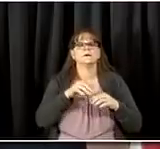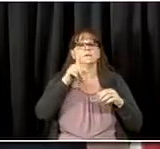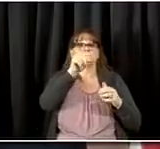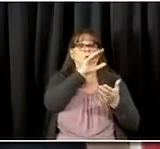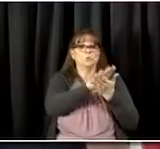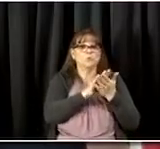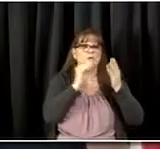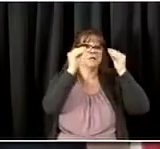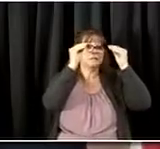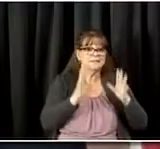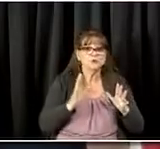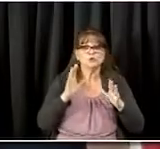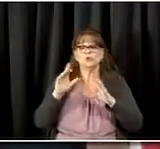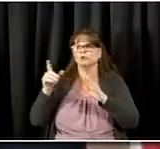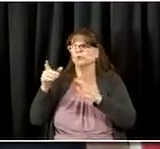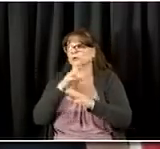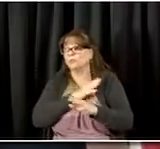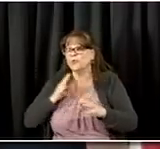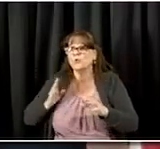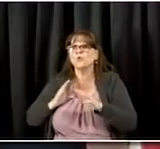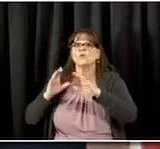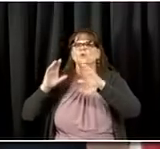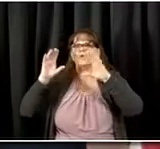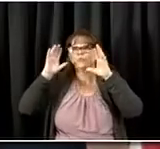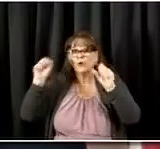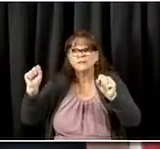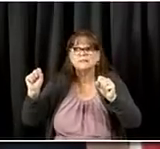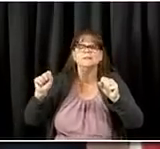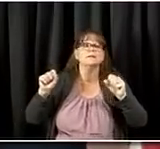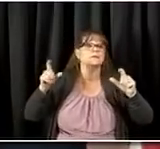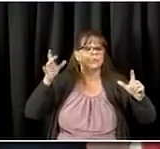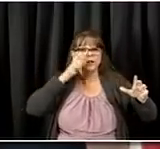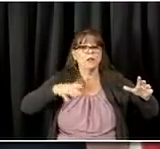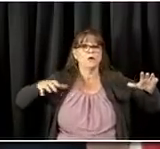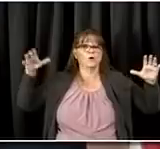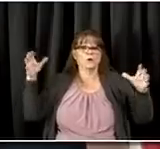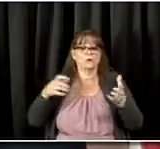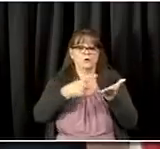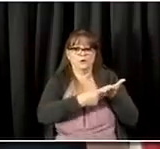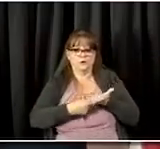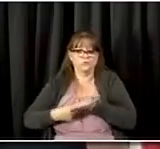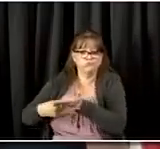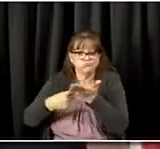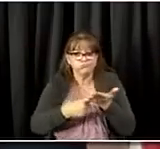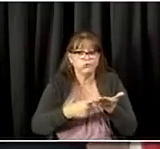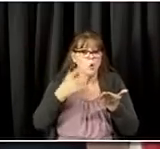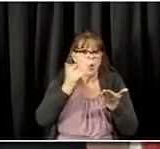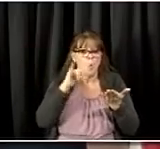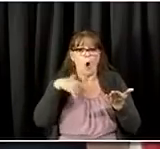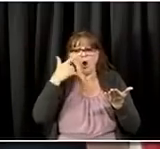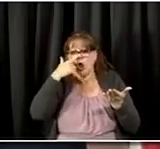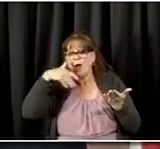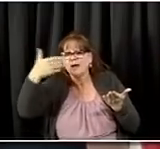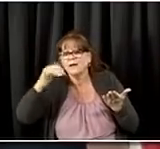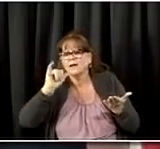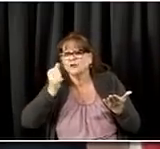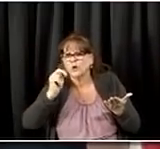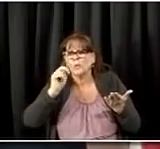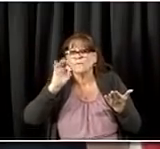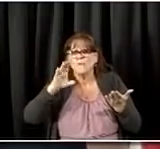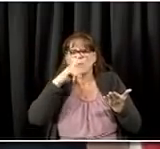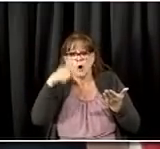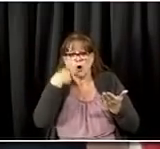parents and superintendents to have a safe return to school in January for as many kids as possible. It's a challenging year for everybody.